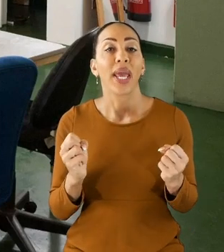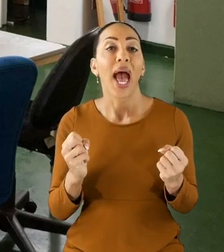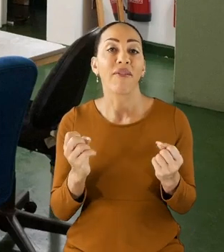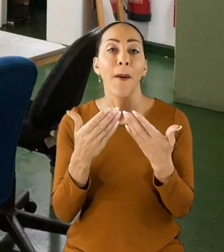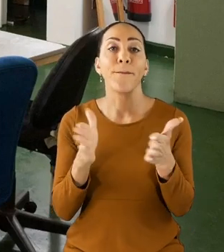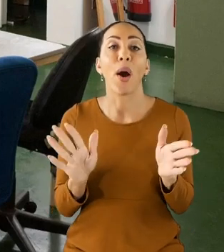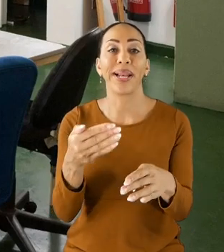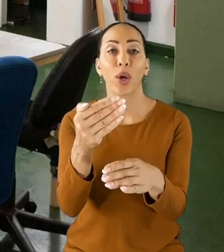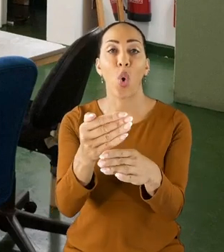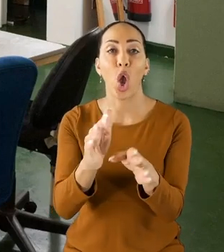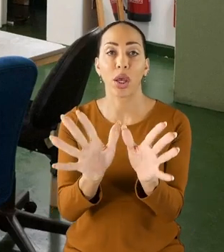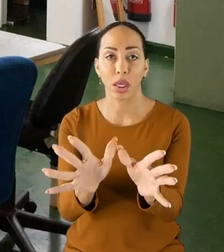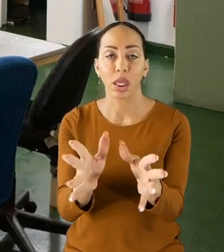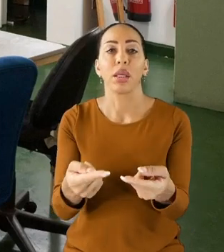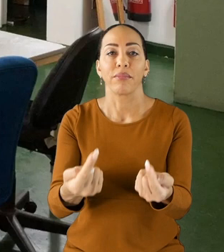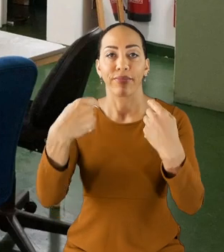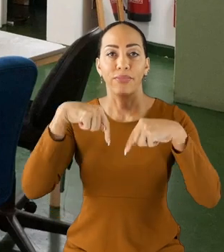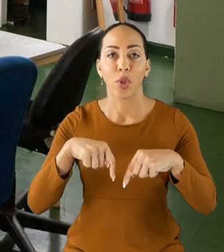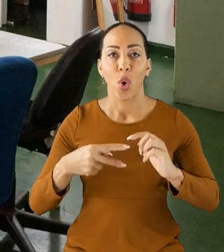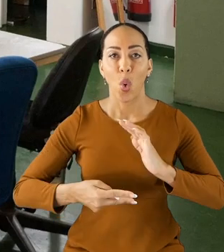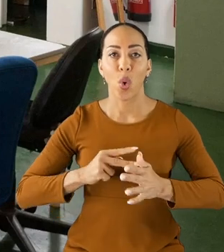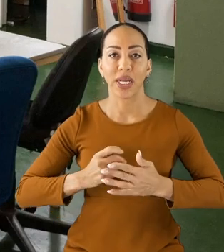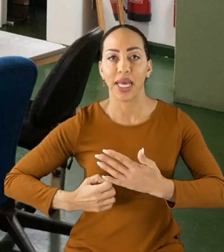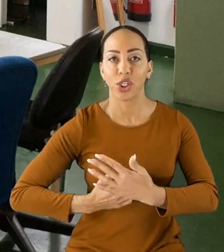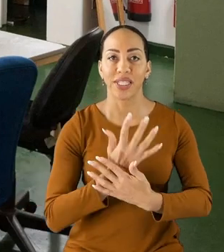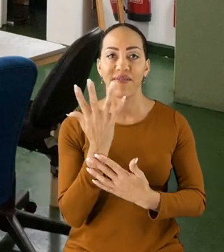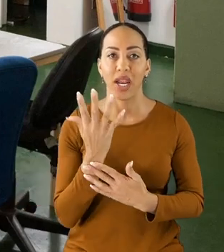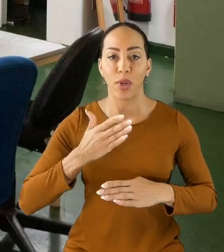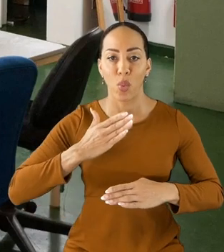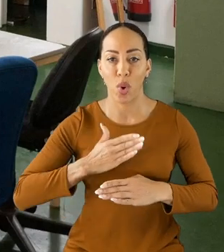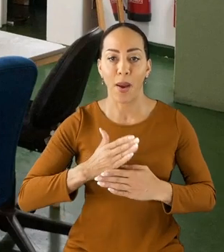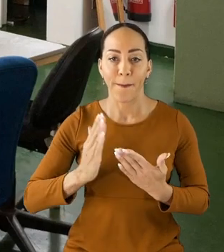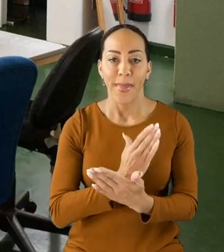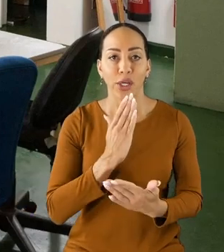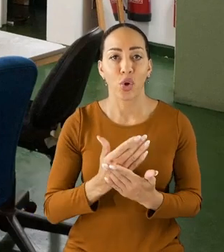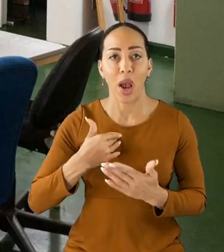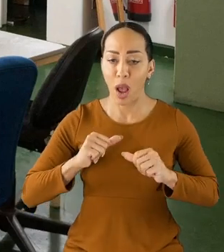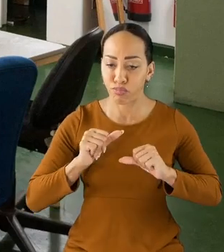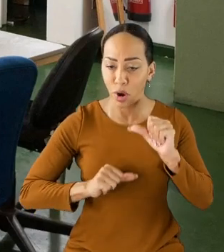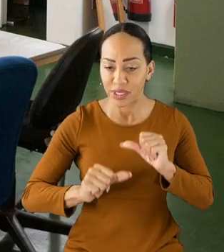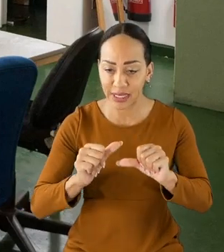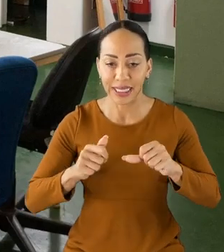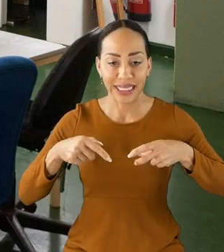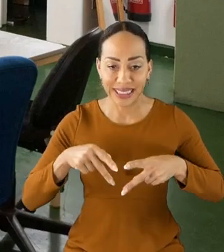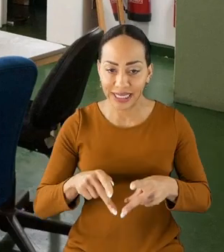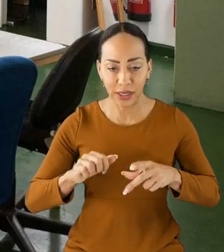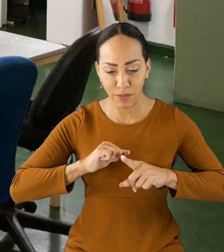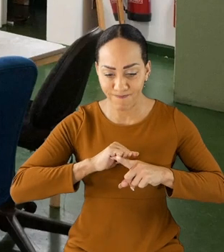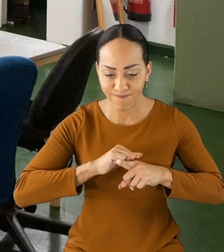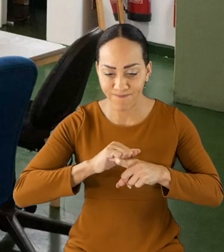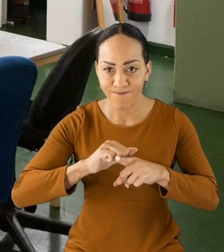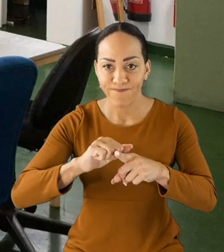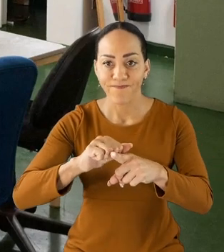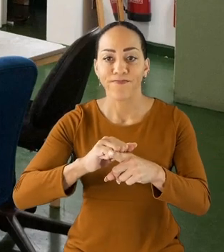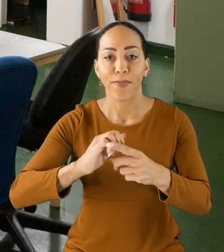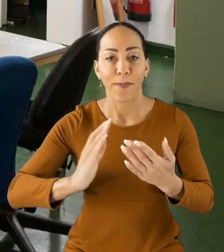and sector facing work is our organizational development, and that aims to improve our processes and systems as we learn,